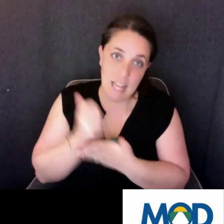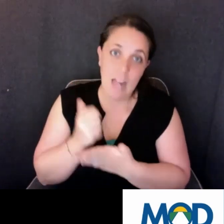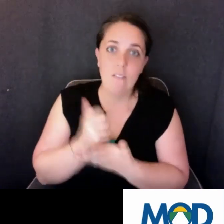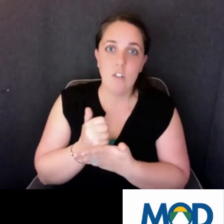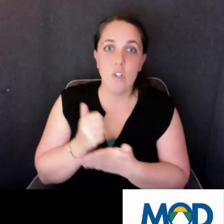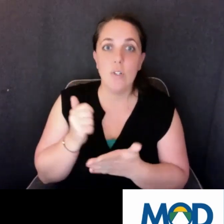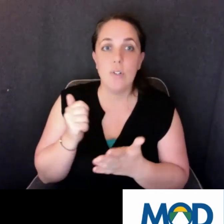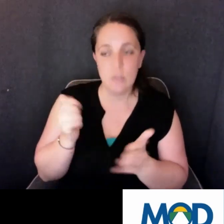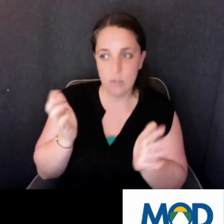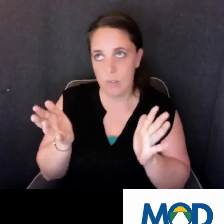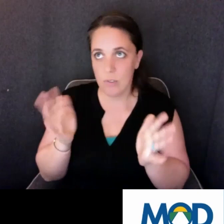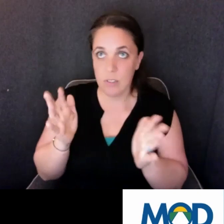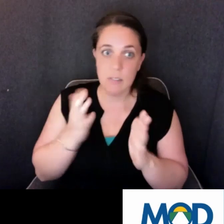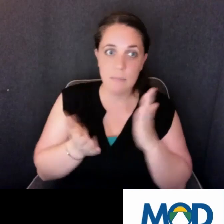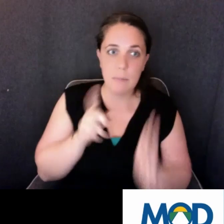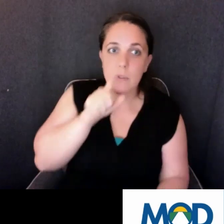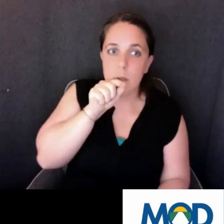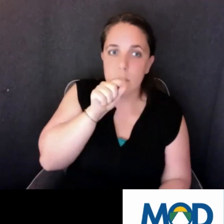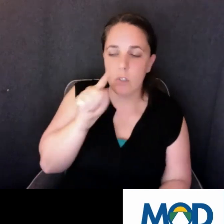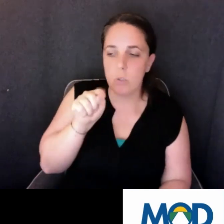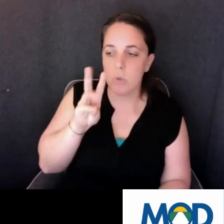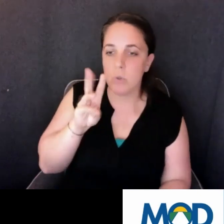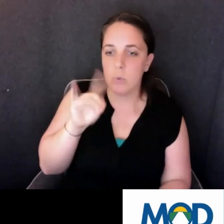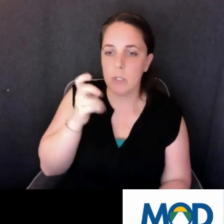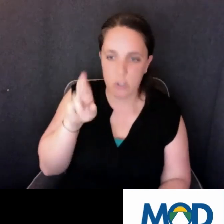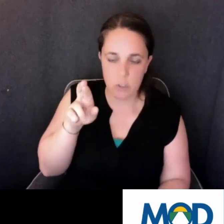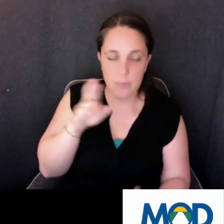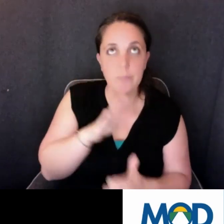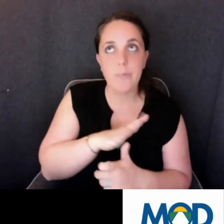if you're using, say, Twitter or